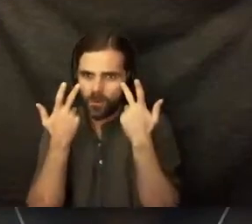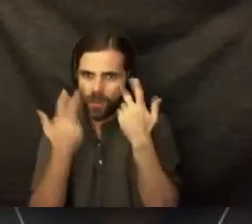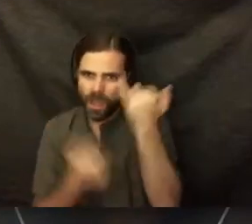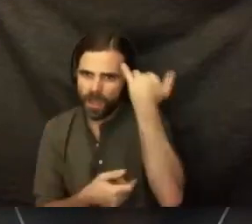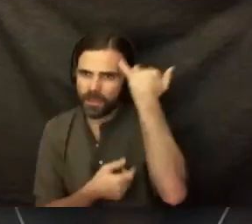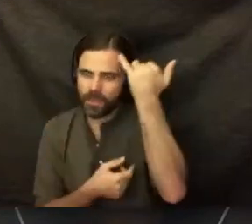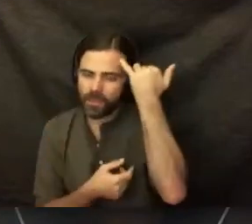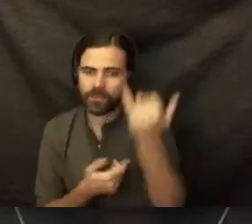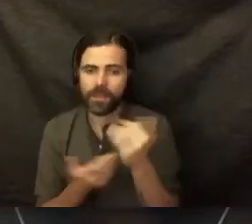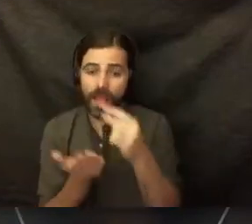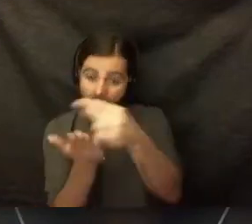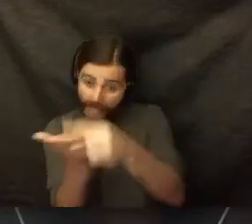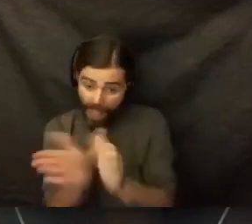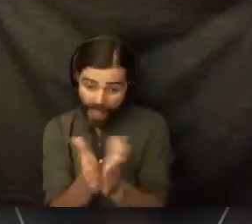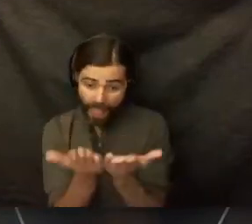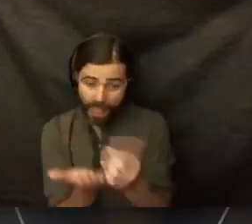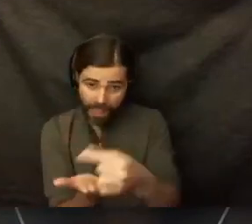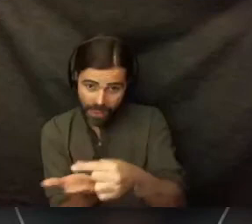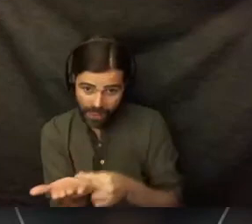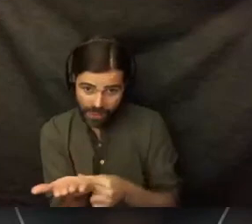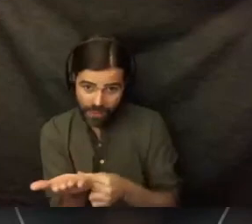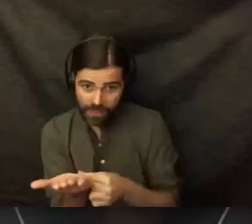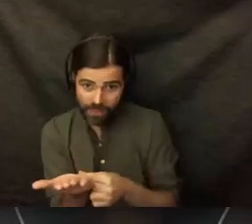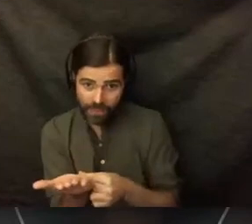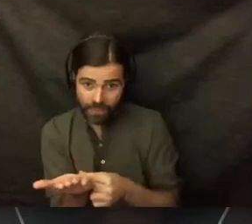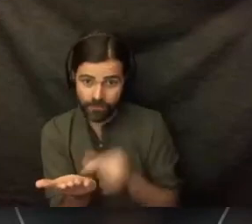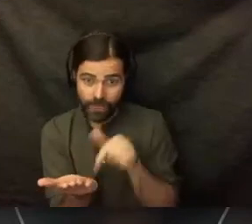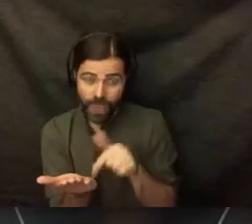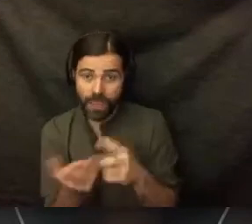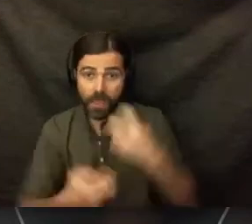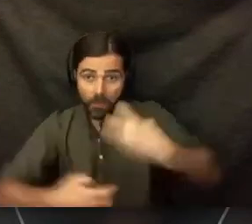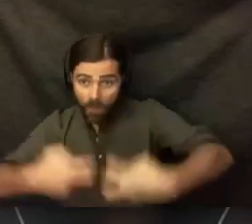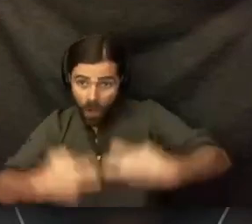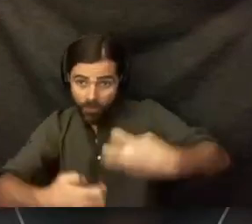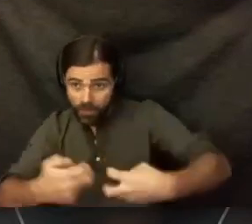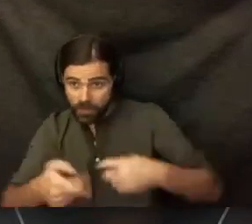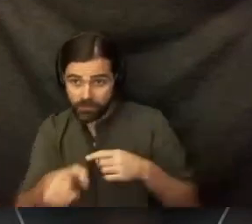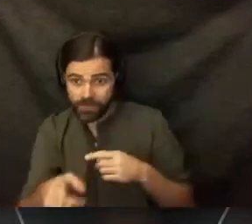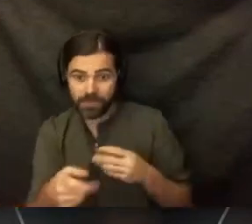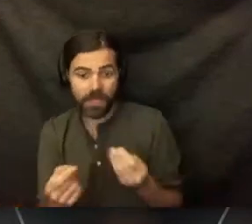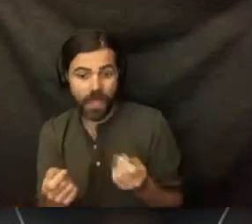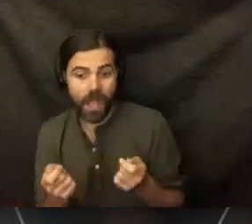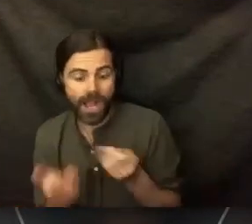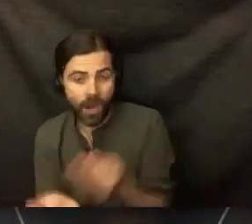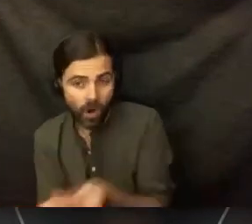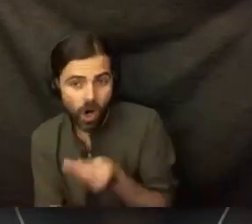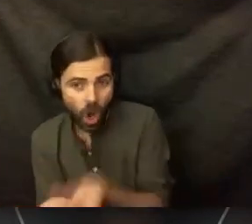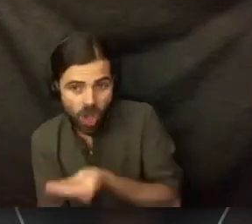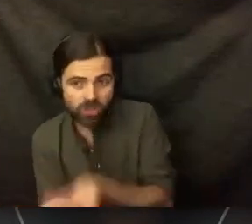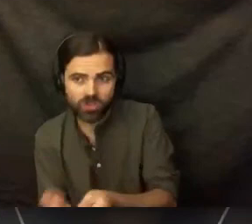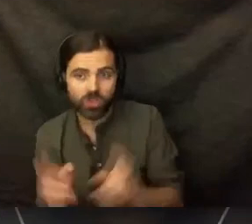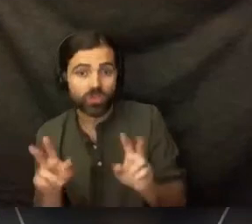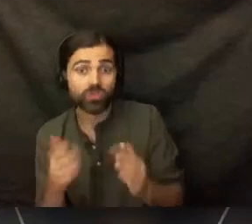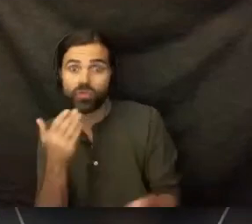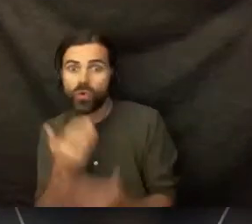accounting and liabilities and externalities and remodeling that. And then actually thirdly, it's about recognizing that new